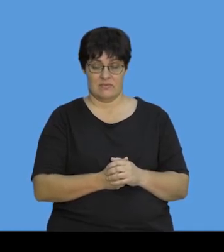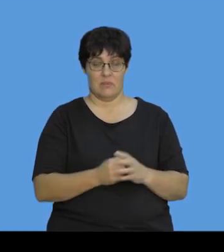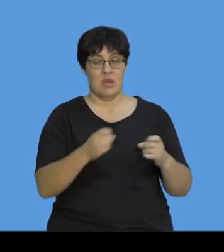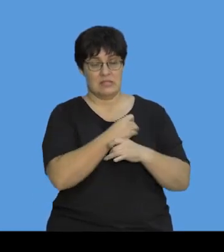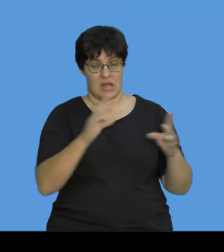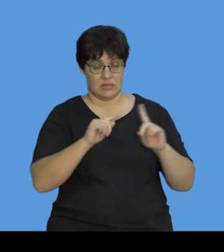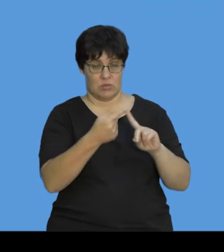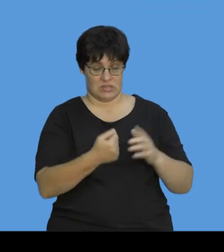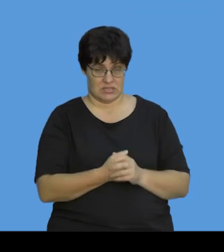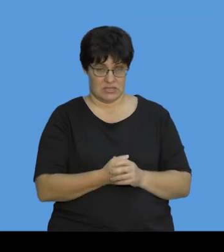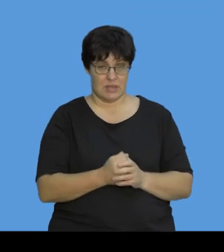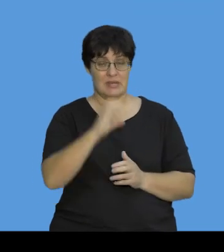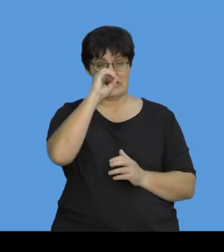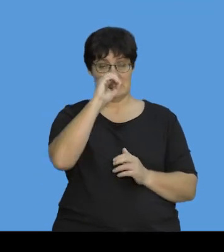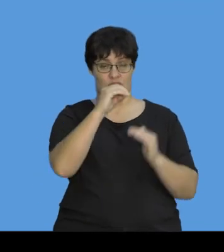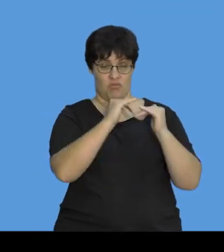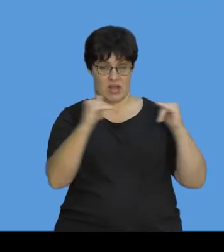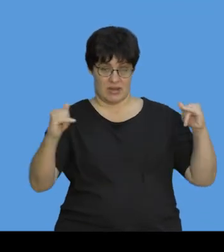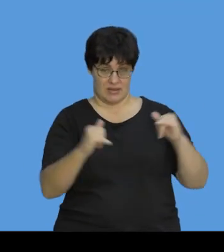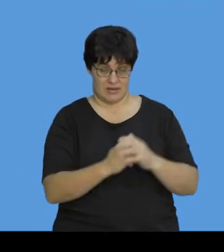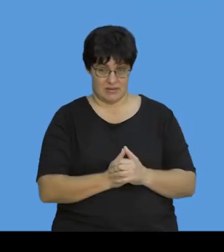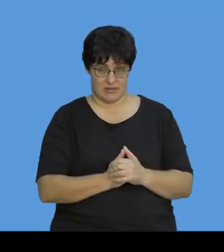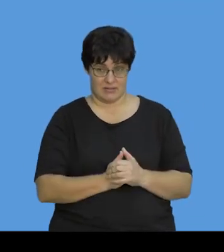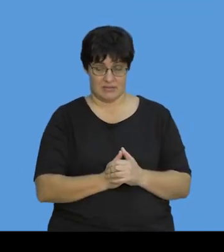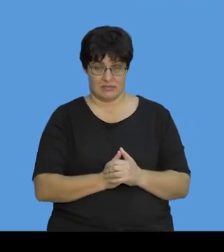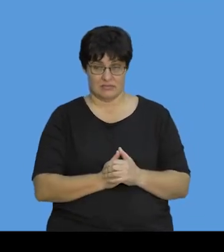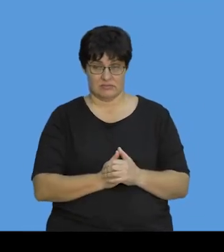this is my starting point. That's my 0 line.